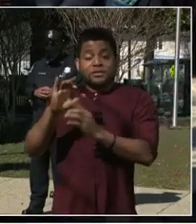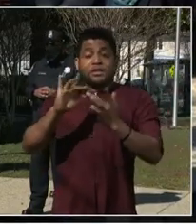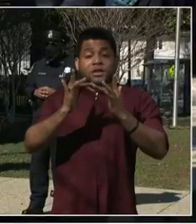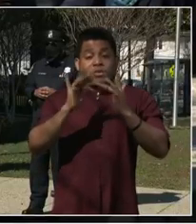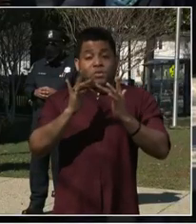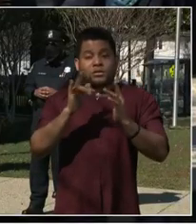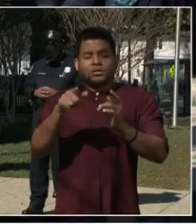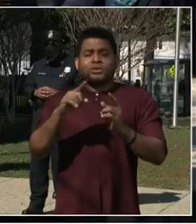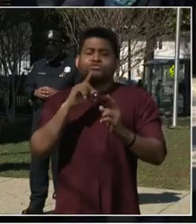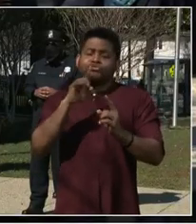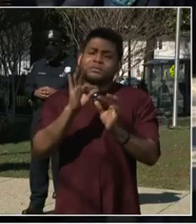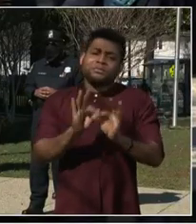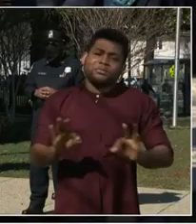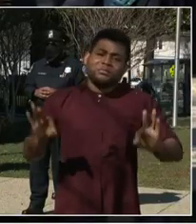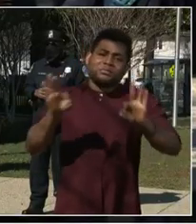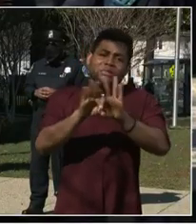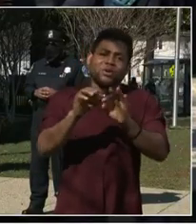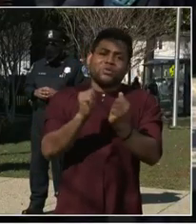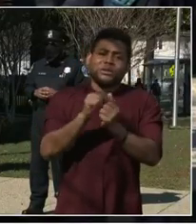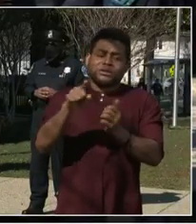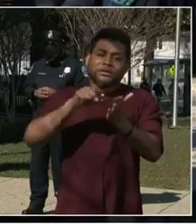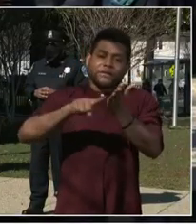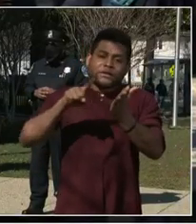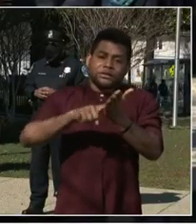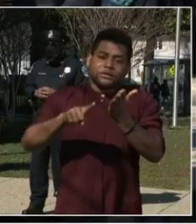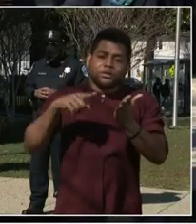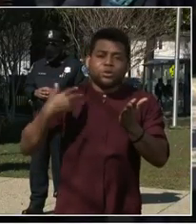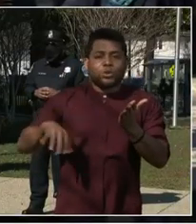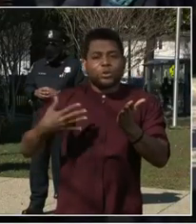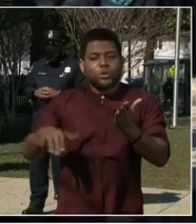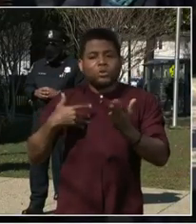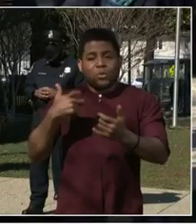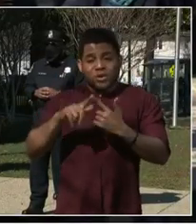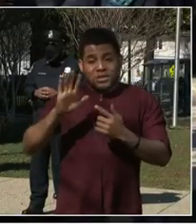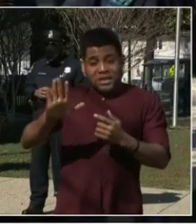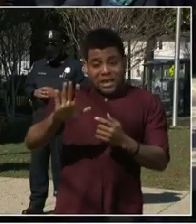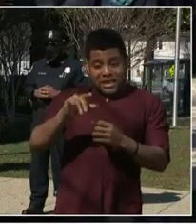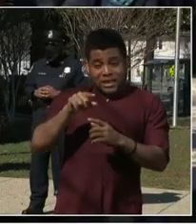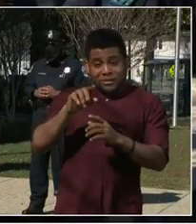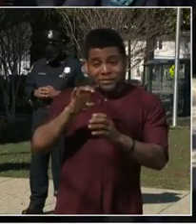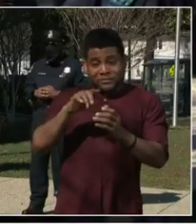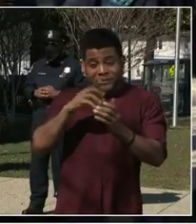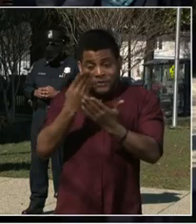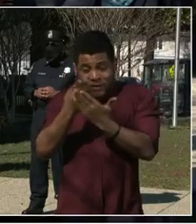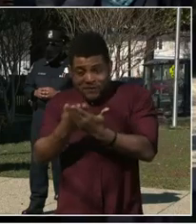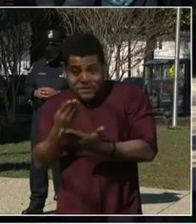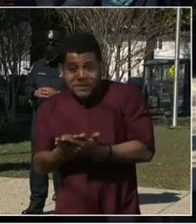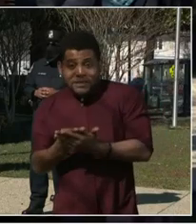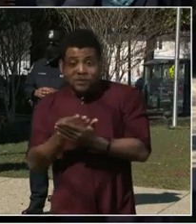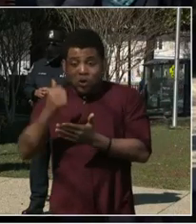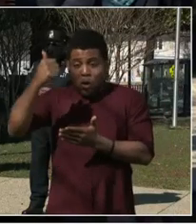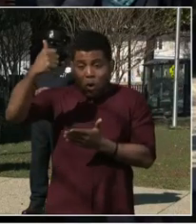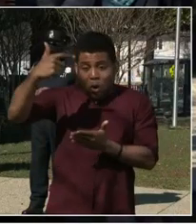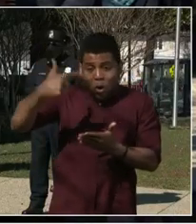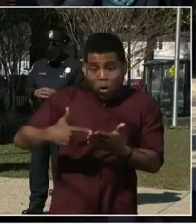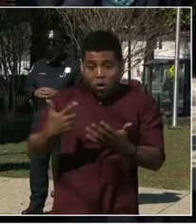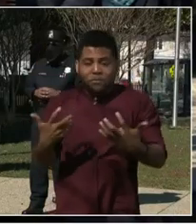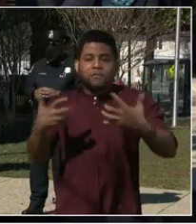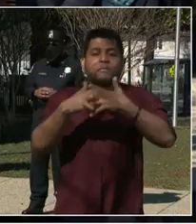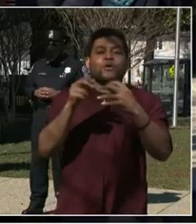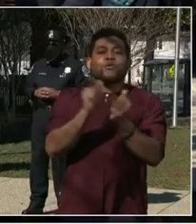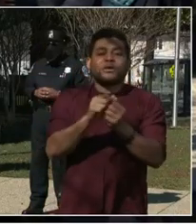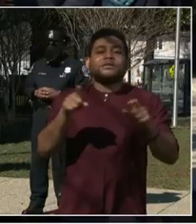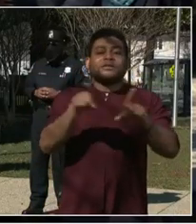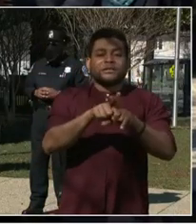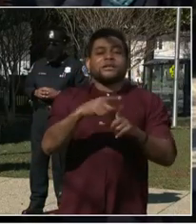this investigation, allowing us to quickly match ballistic evidence connecting all 5 shootings to the same firearm.